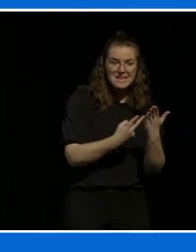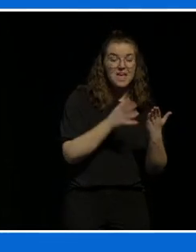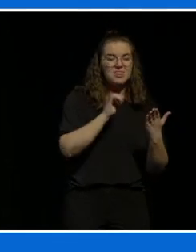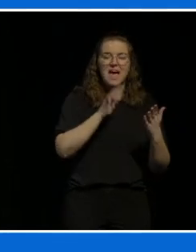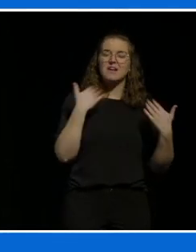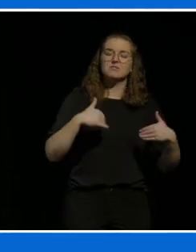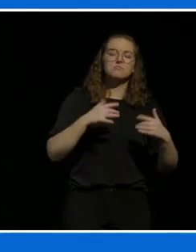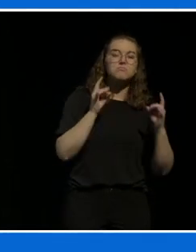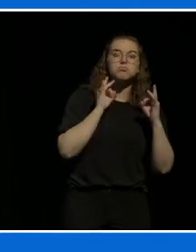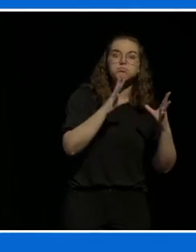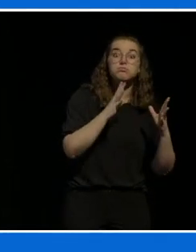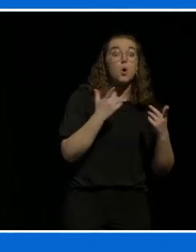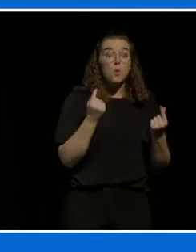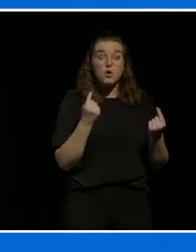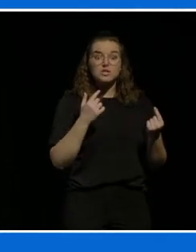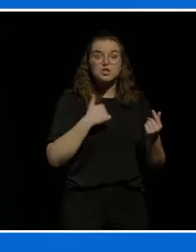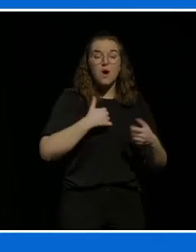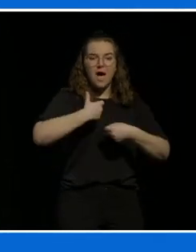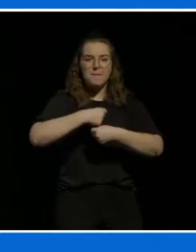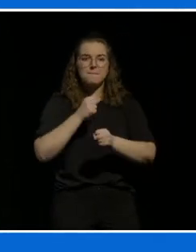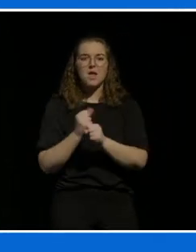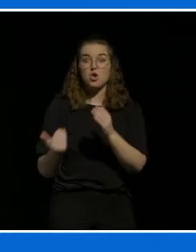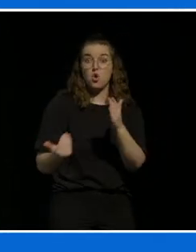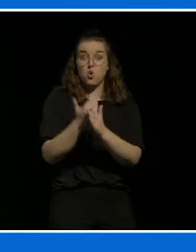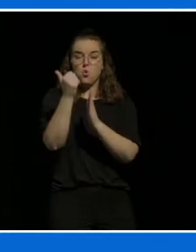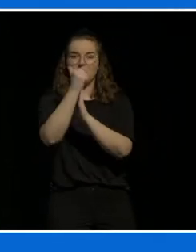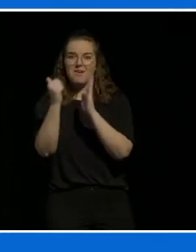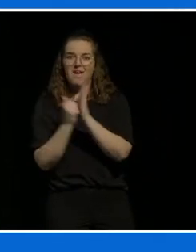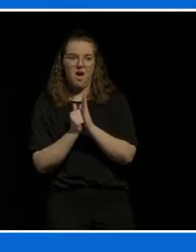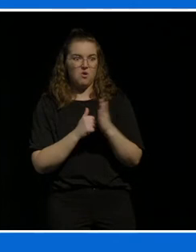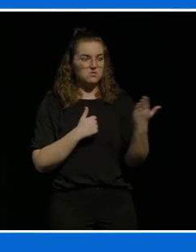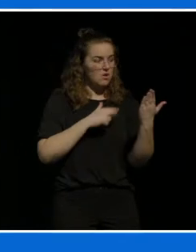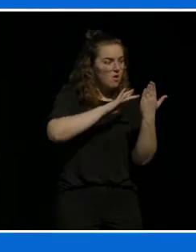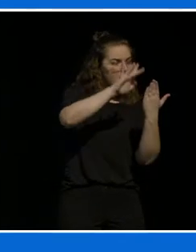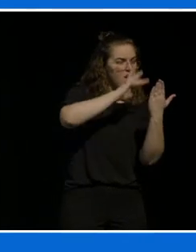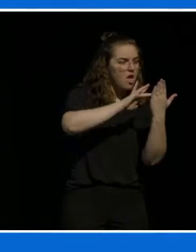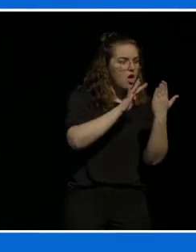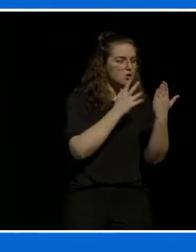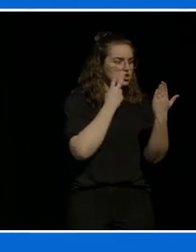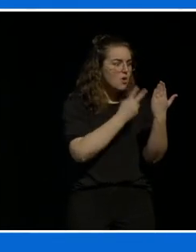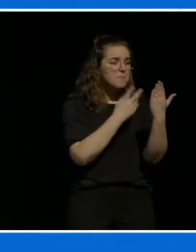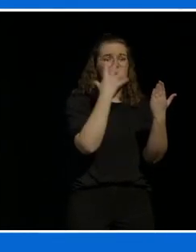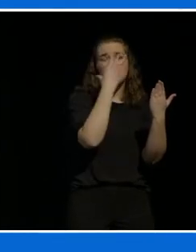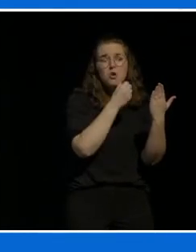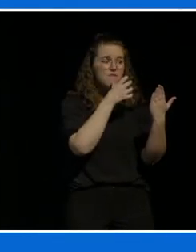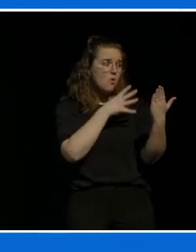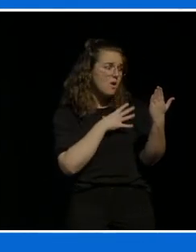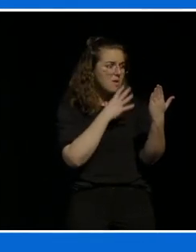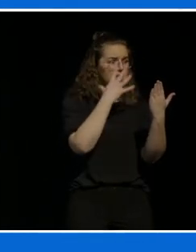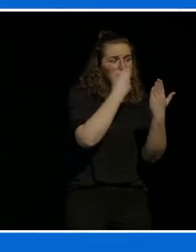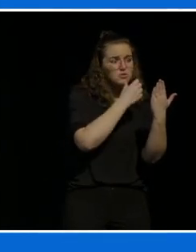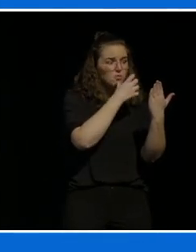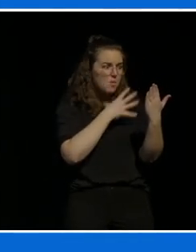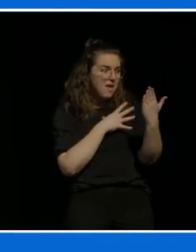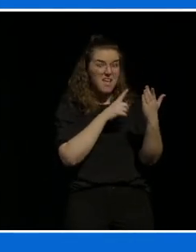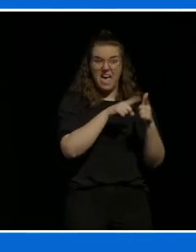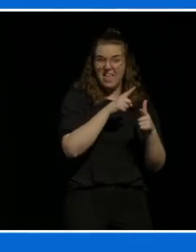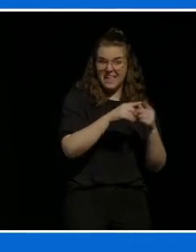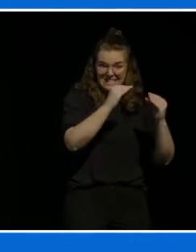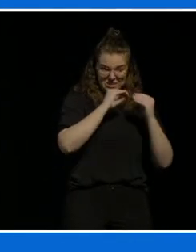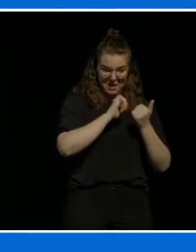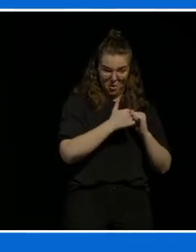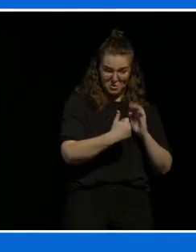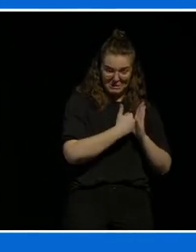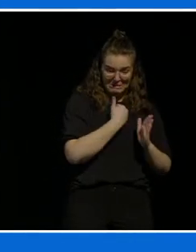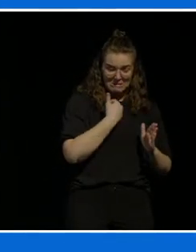a completely different account so I could get out of the algorithm that was showing me beautiful woman and then suicide tips. I needed to create